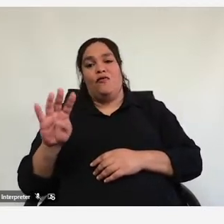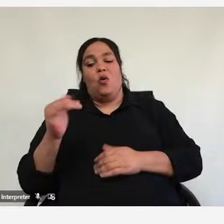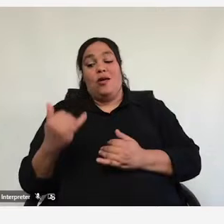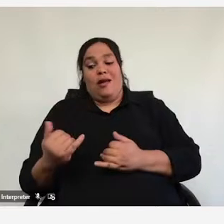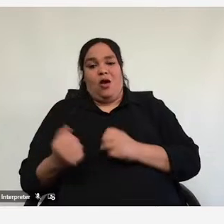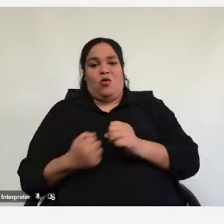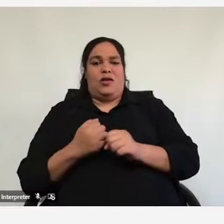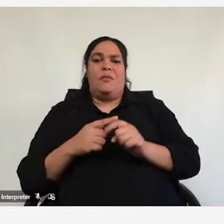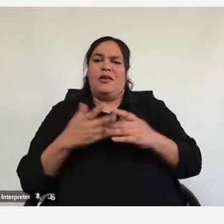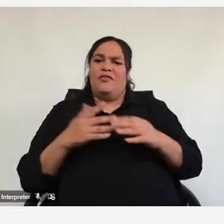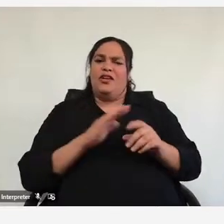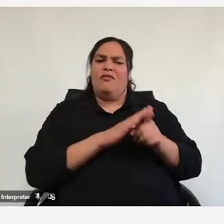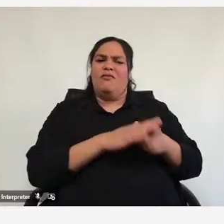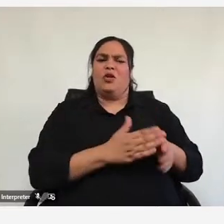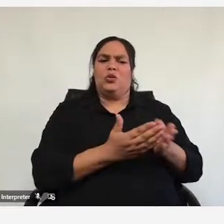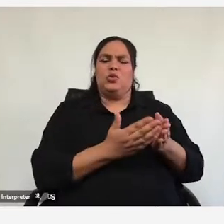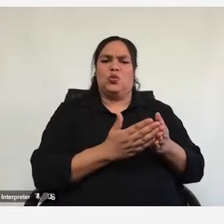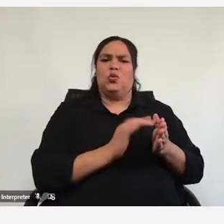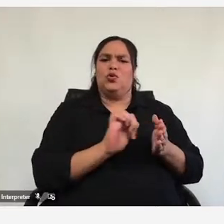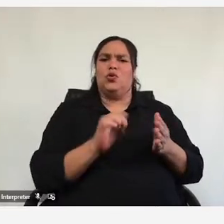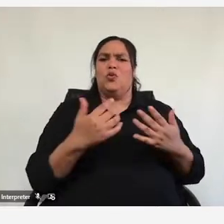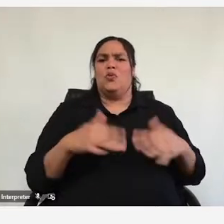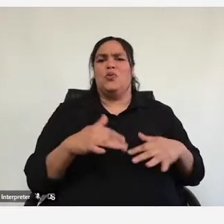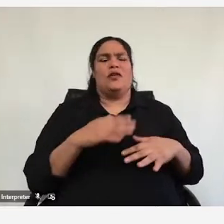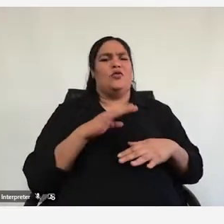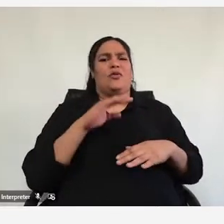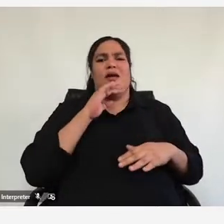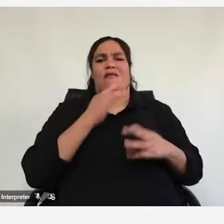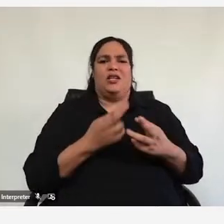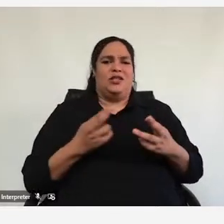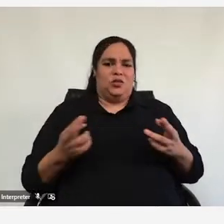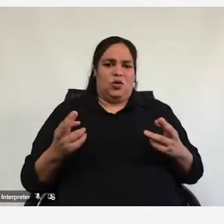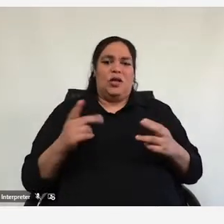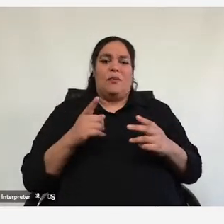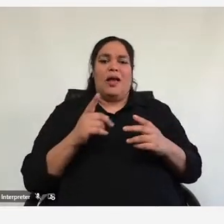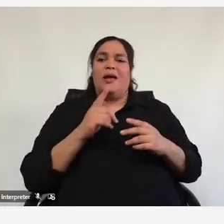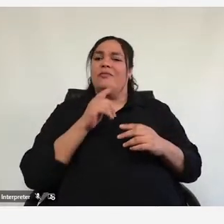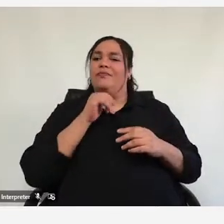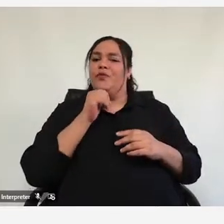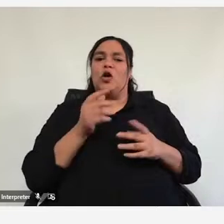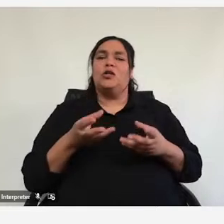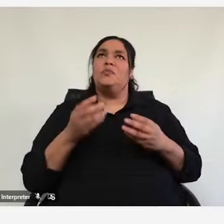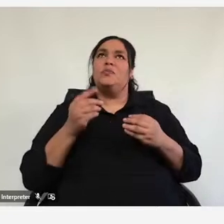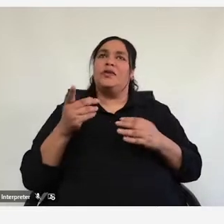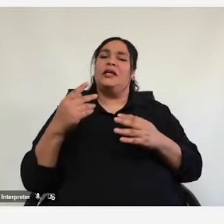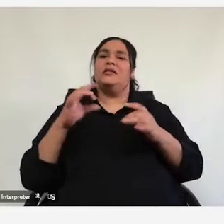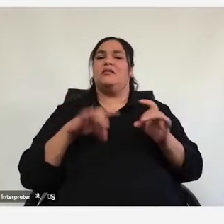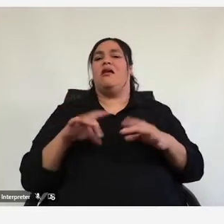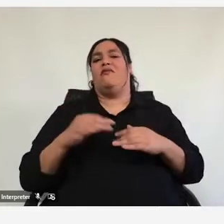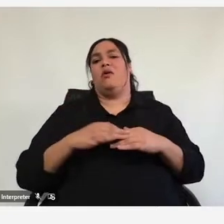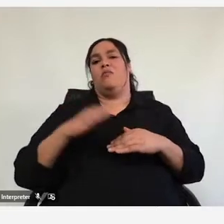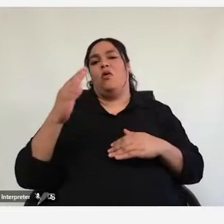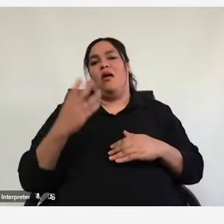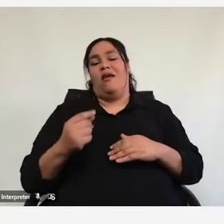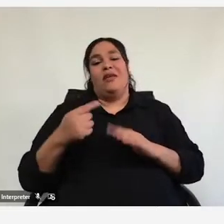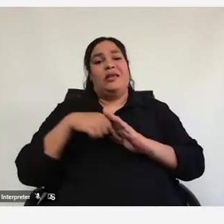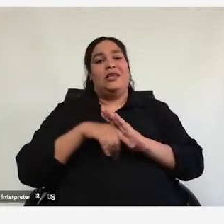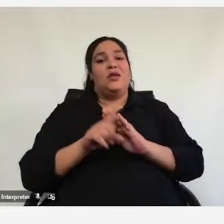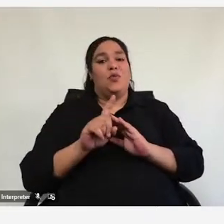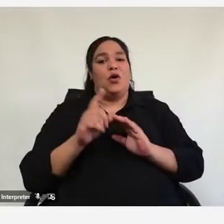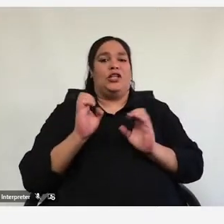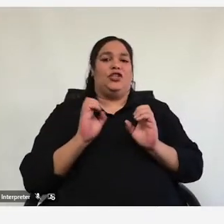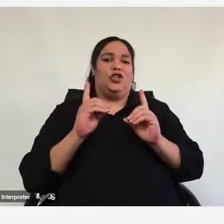Already disadvantaged schools, which often lack sufficient resources, are likely to bear the brunt of this shift, deepening